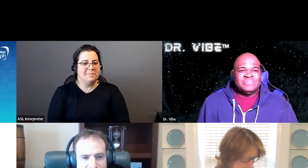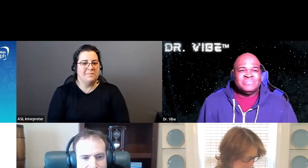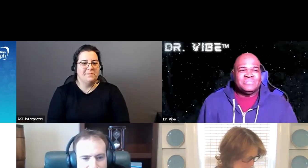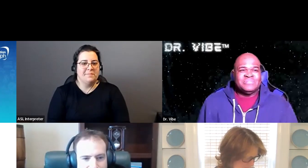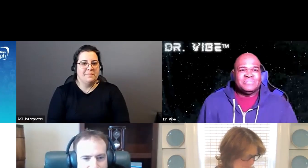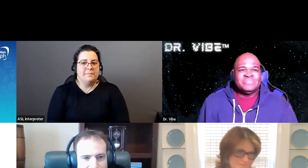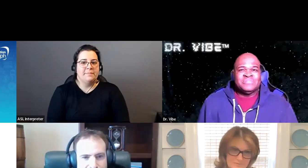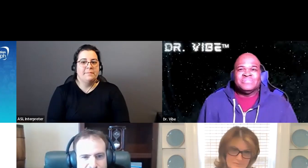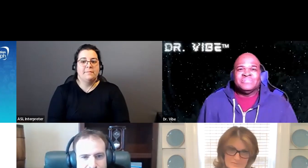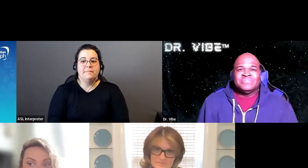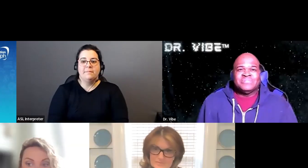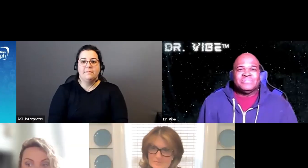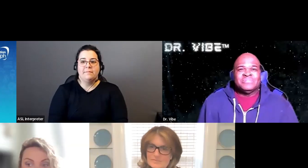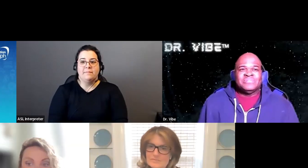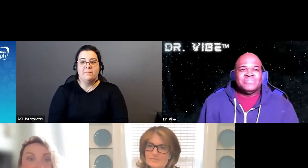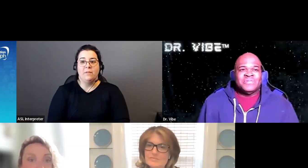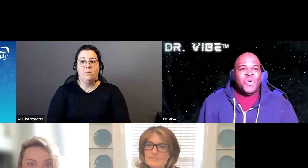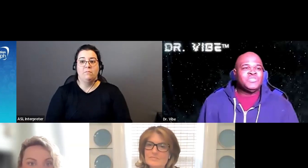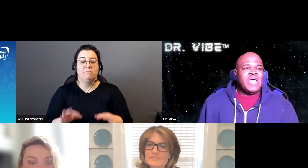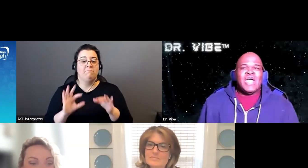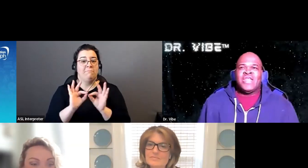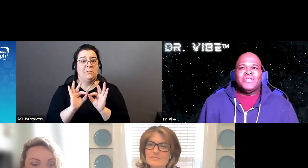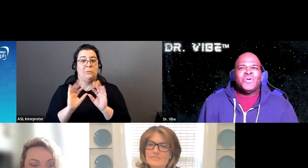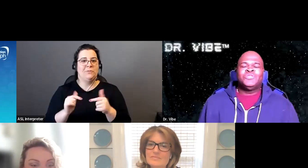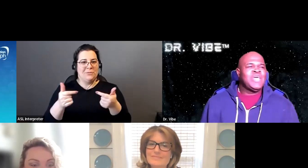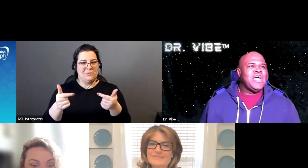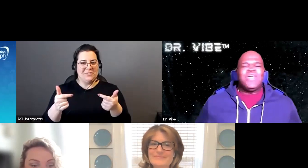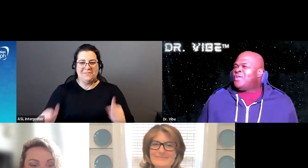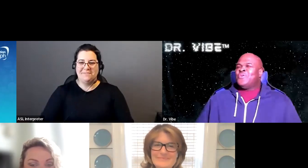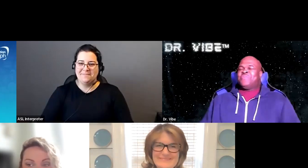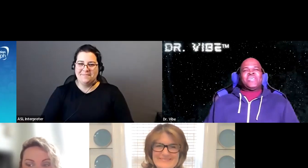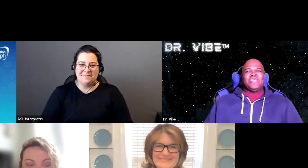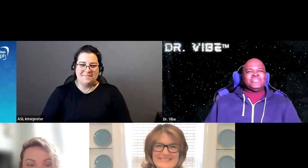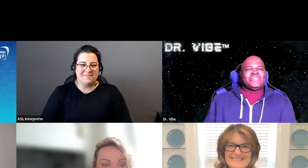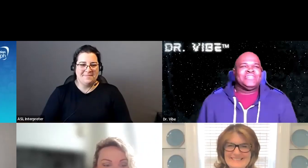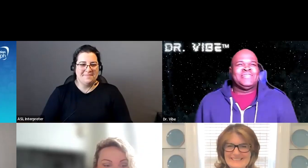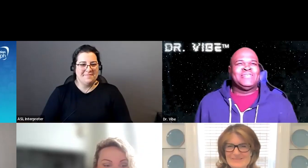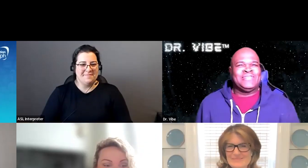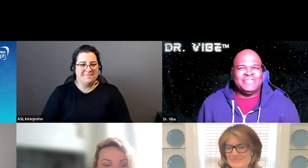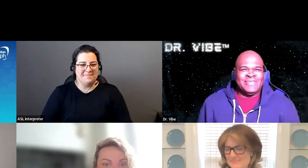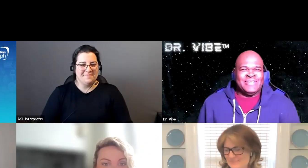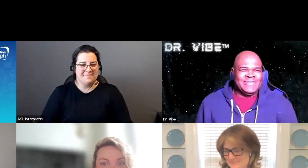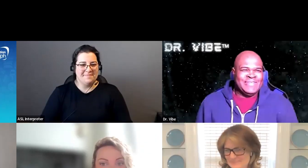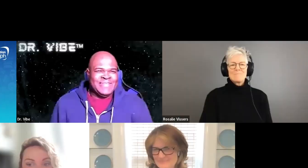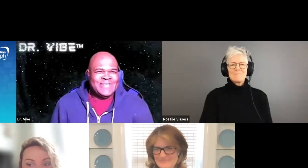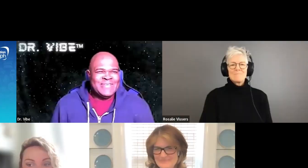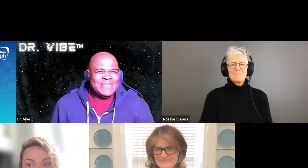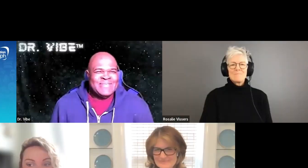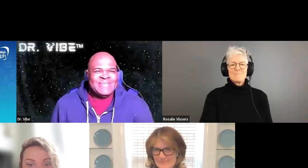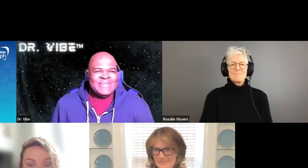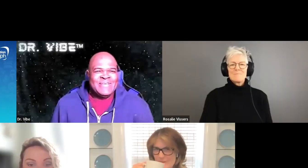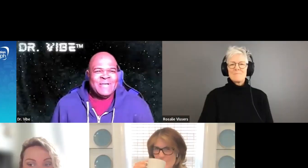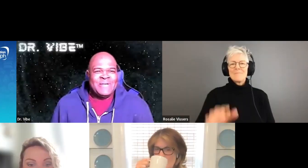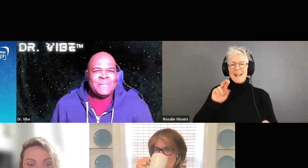We have a question in the chat box from Mickey. Do you Who's ever that? share? Who's that? I don't know who Mickey is. Do